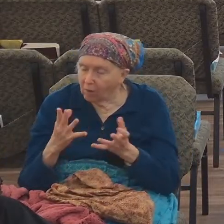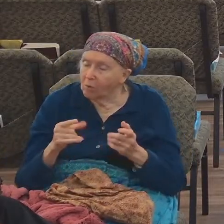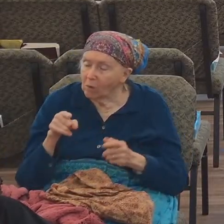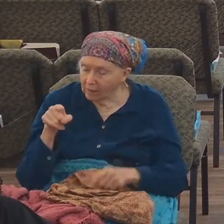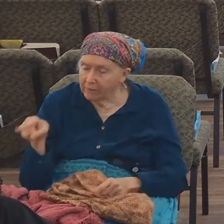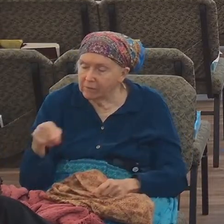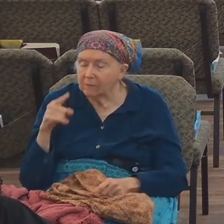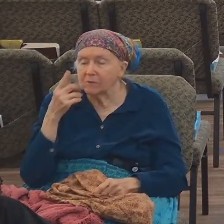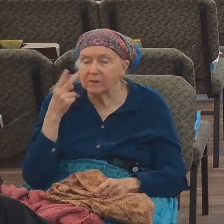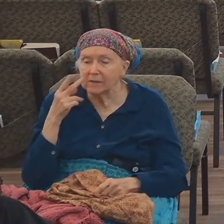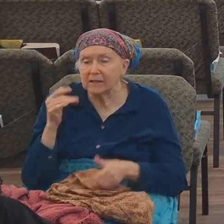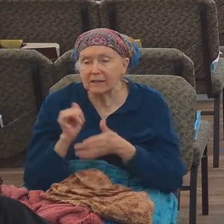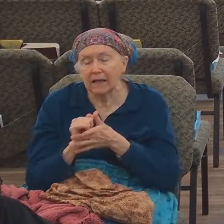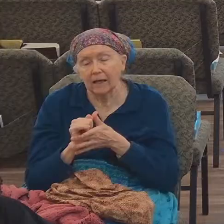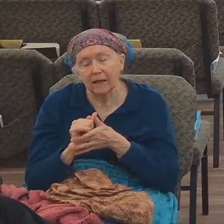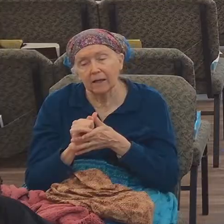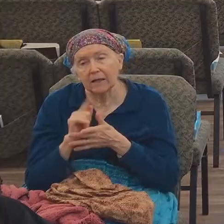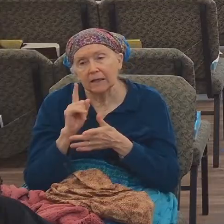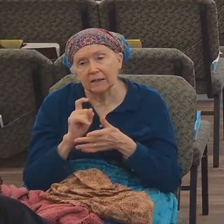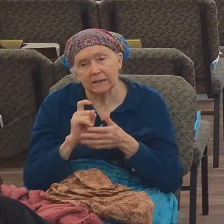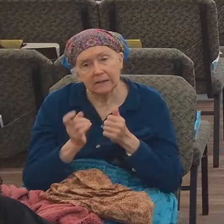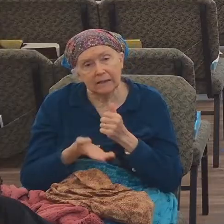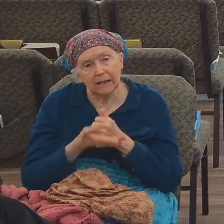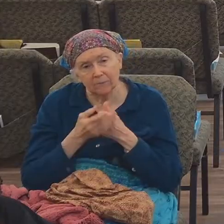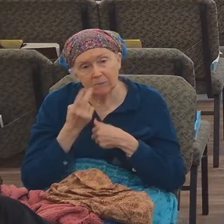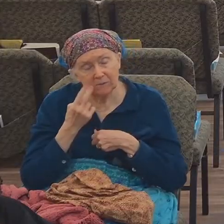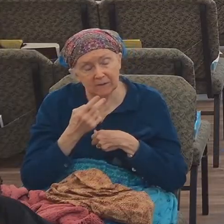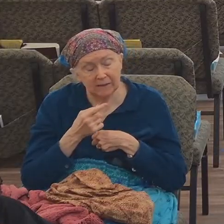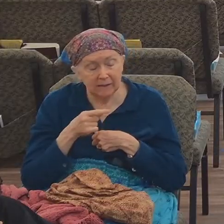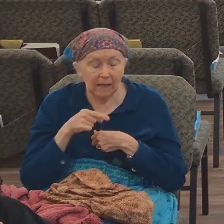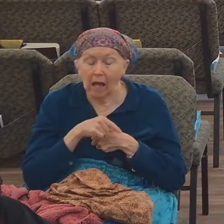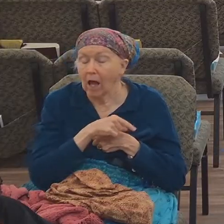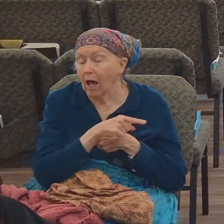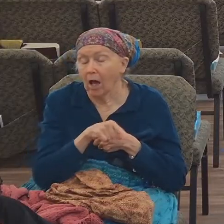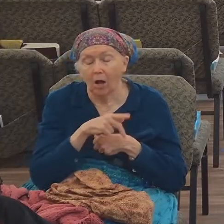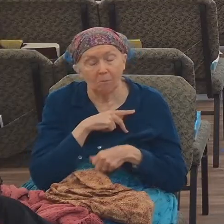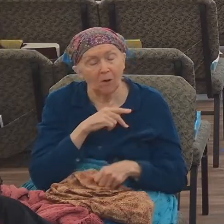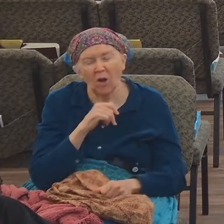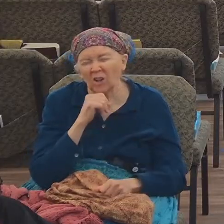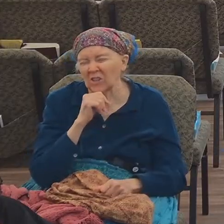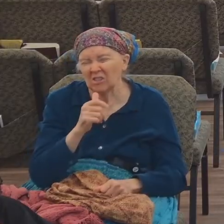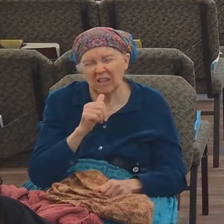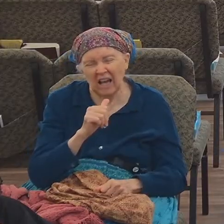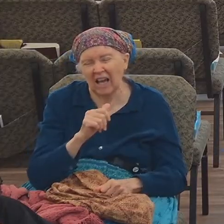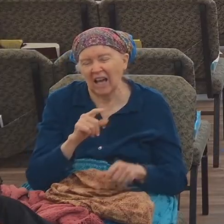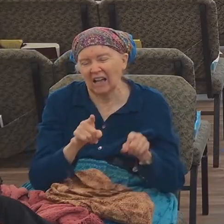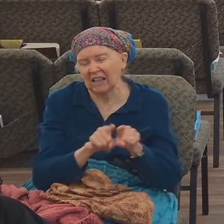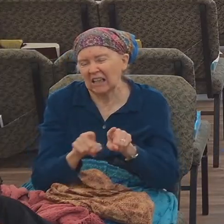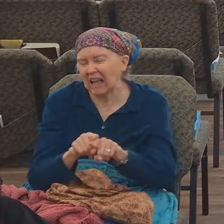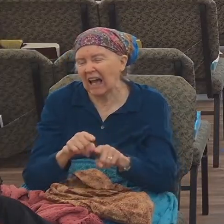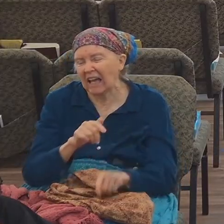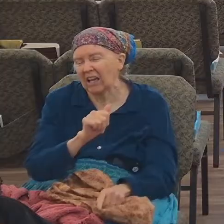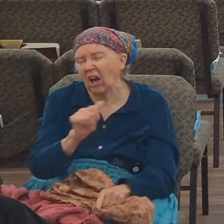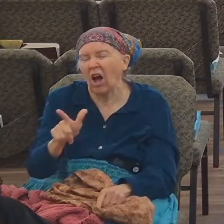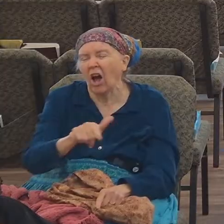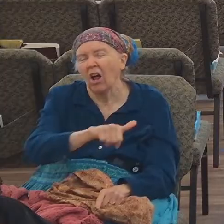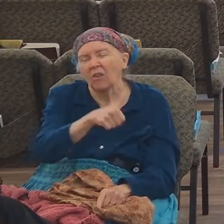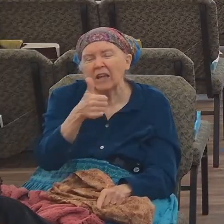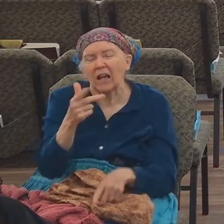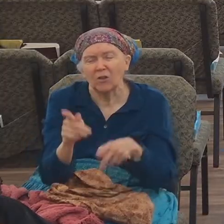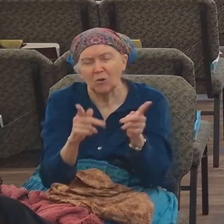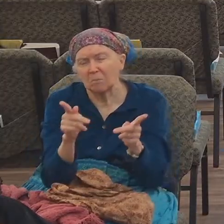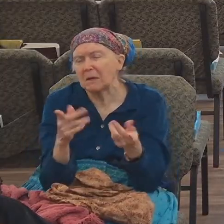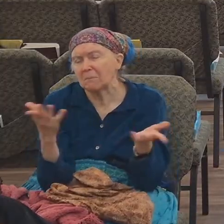do that, he has to help them see how he is not like all the other people who might come through. And why would they even think that he was like all the other people who come